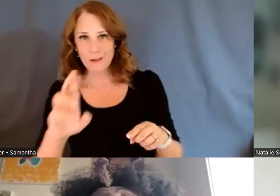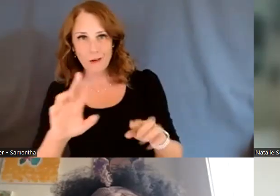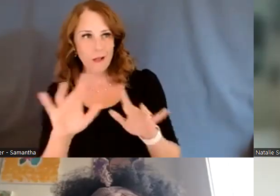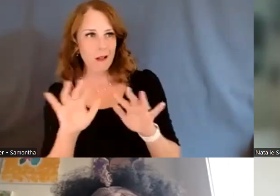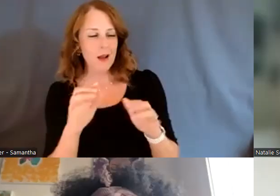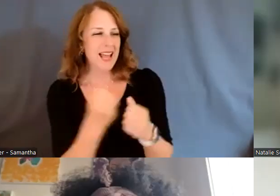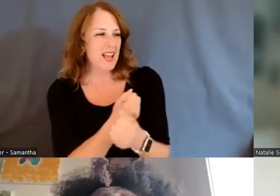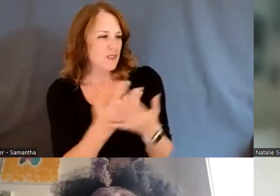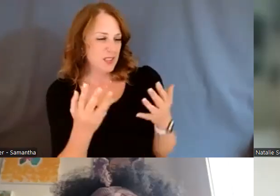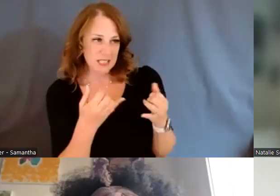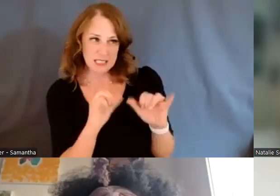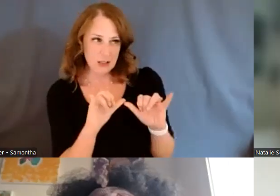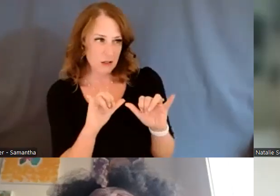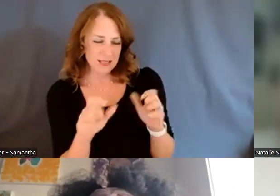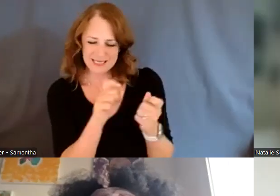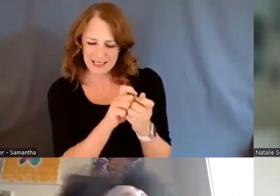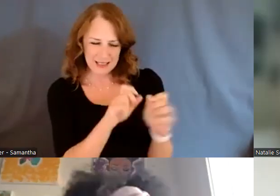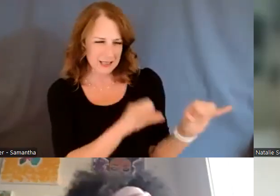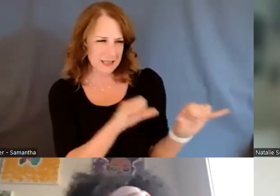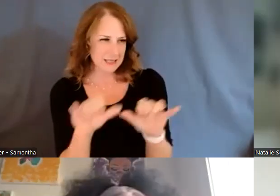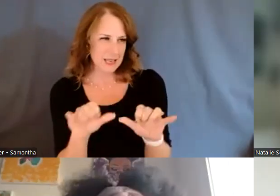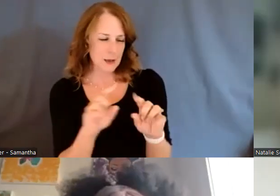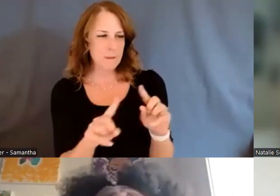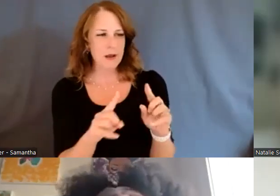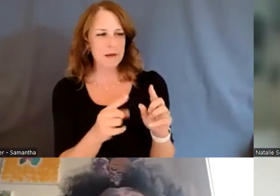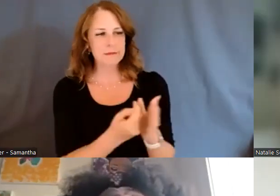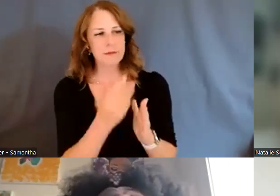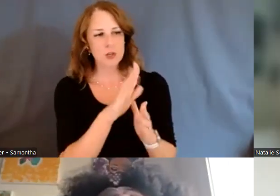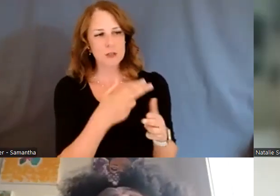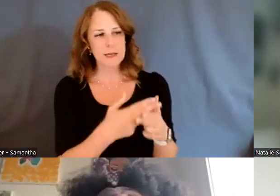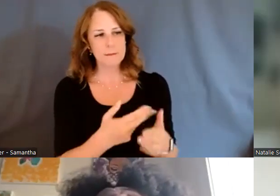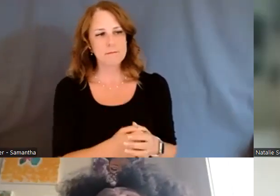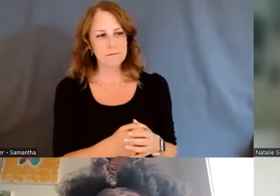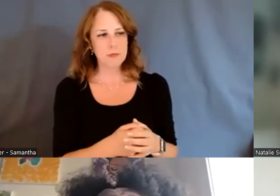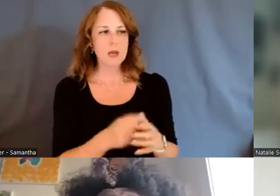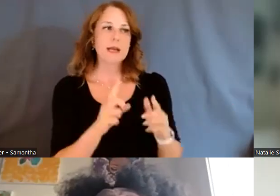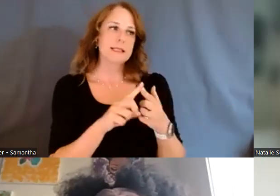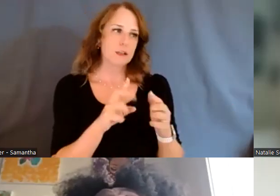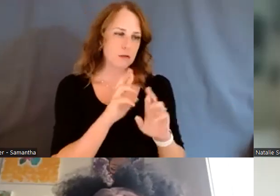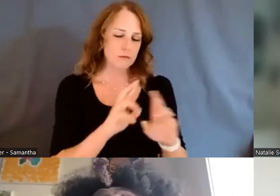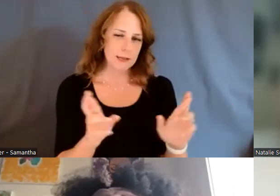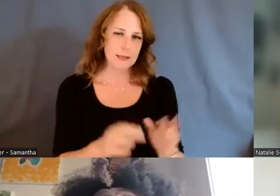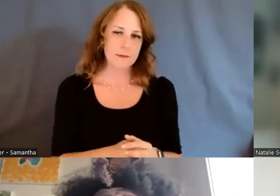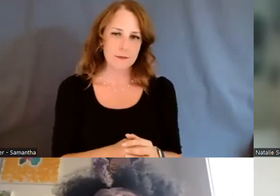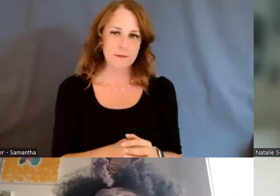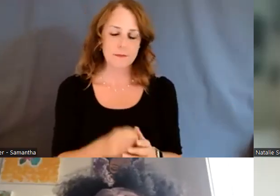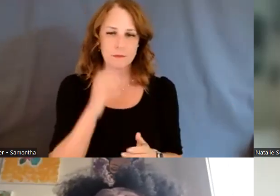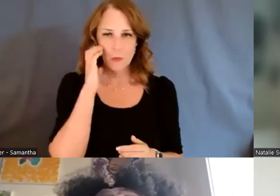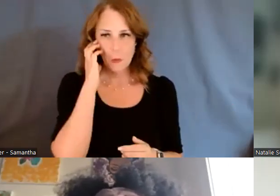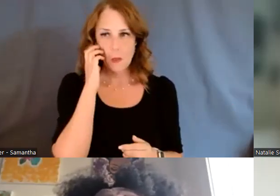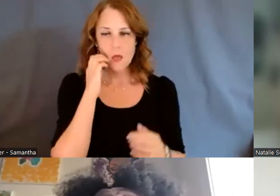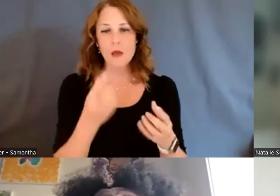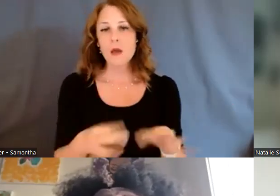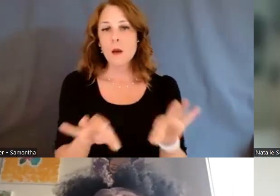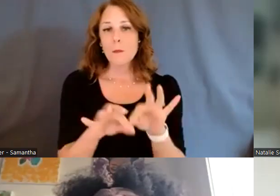things. It's exactly the same. We just don't attach their name to it until later when they're ready. I think it's also important. A lot of patients